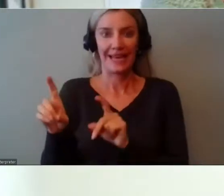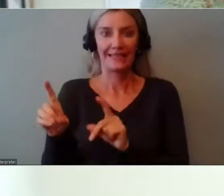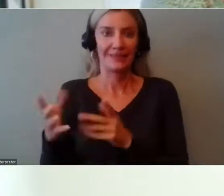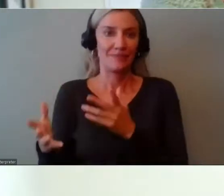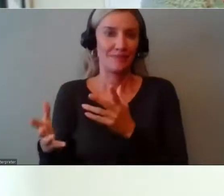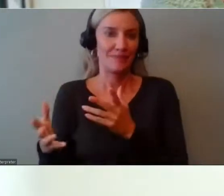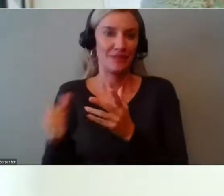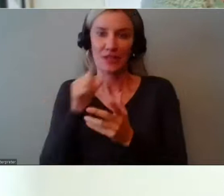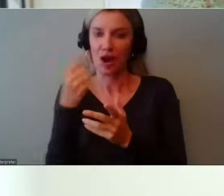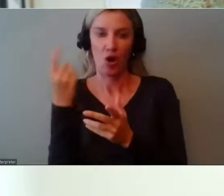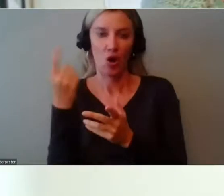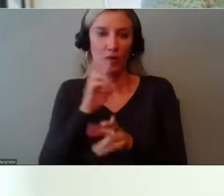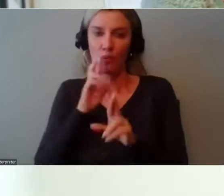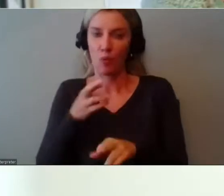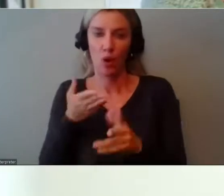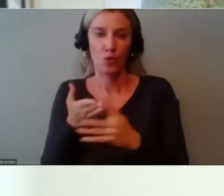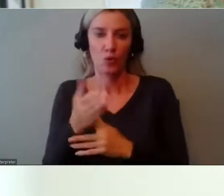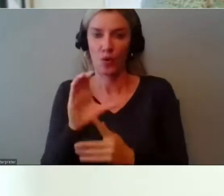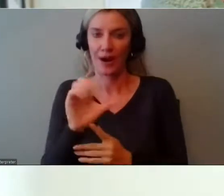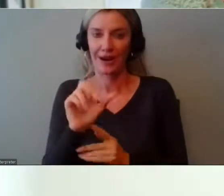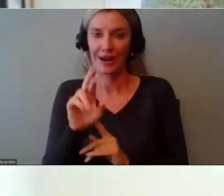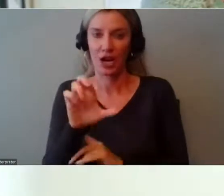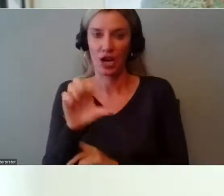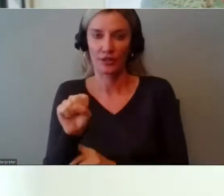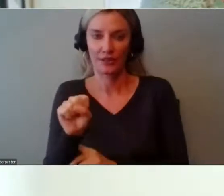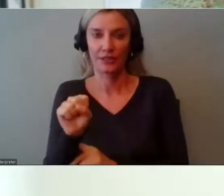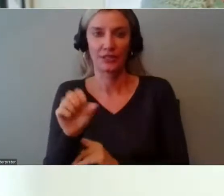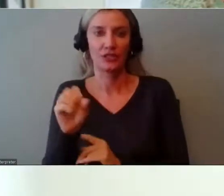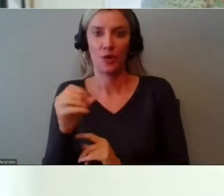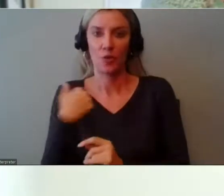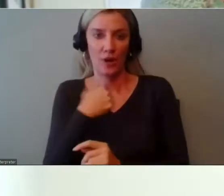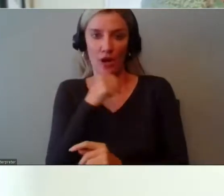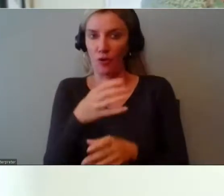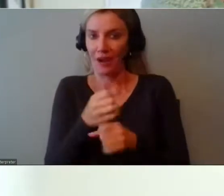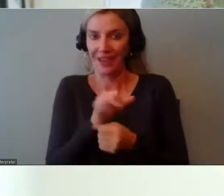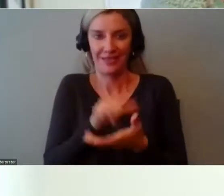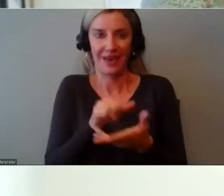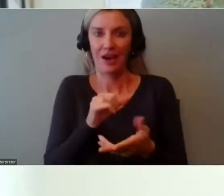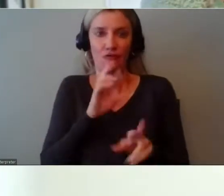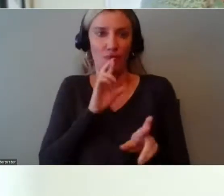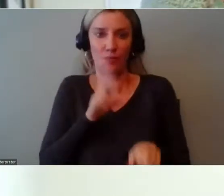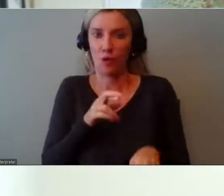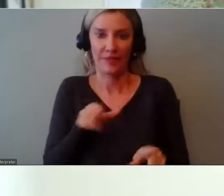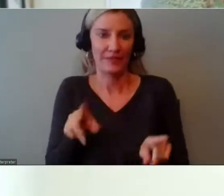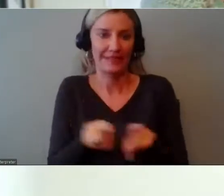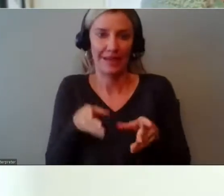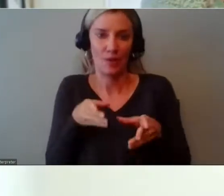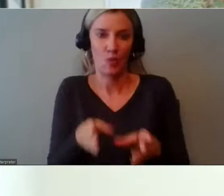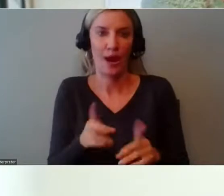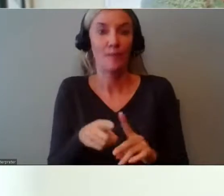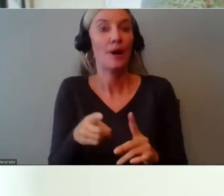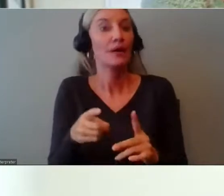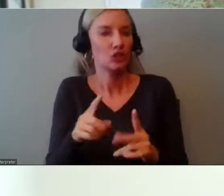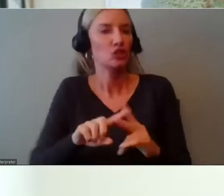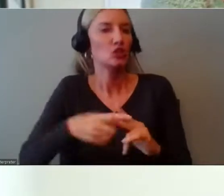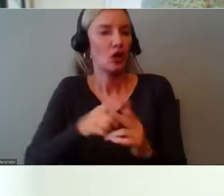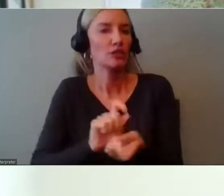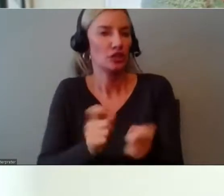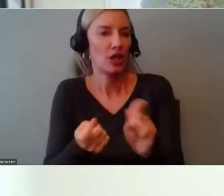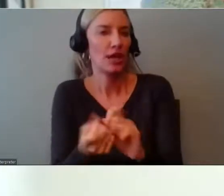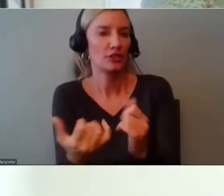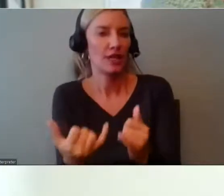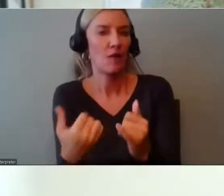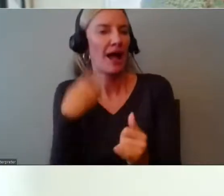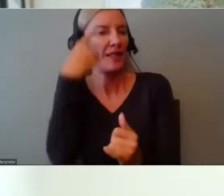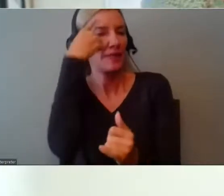through CARES, and they don't come up in quite the same way. But I think that's changing now, and fairly soon